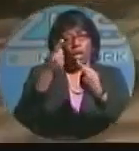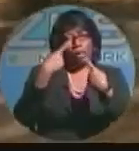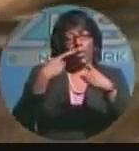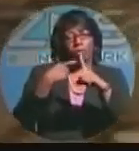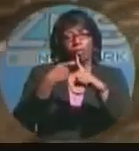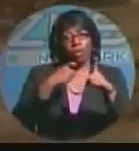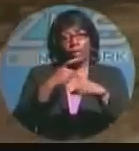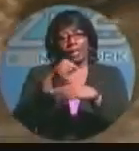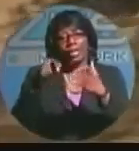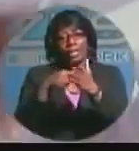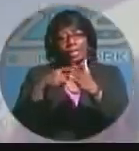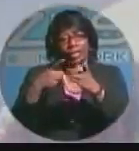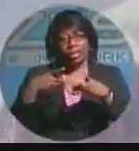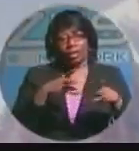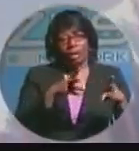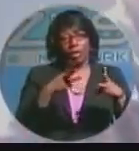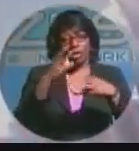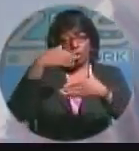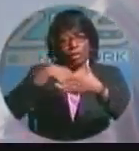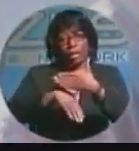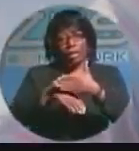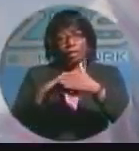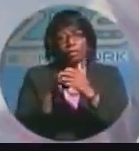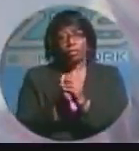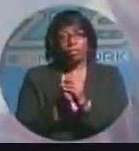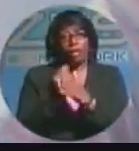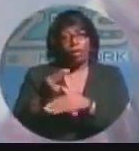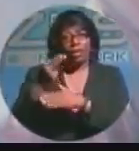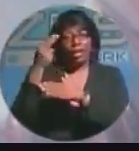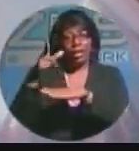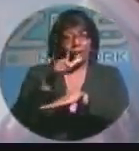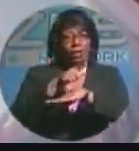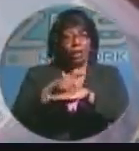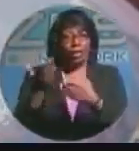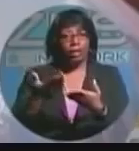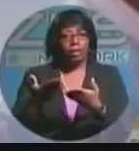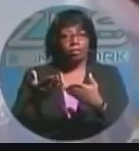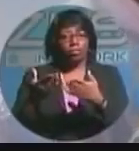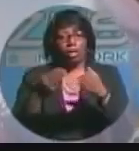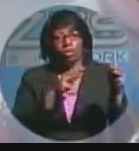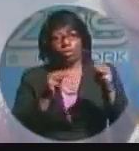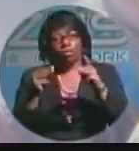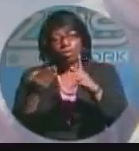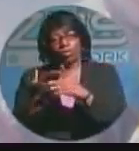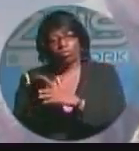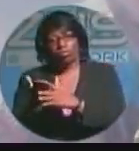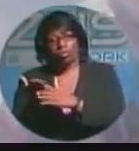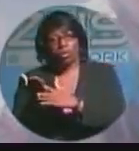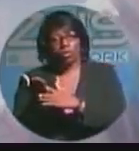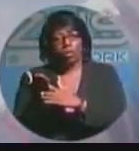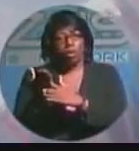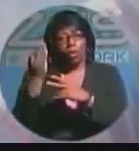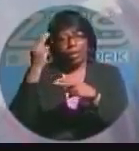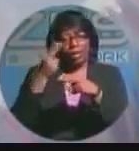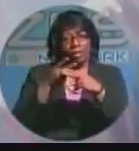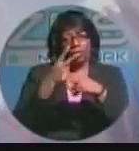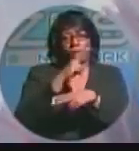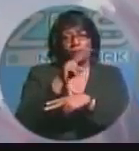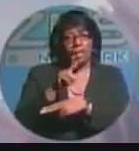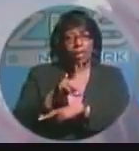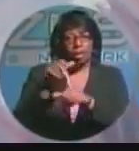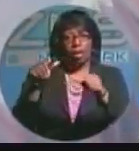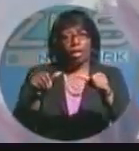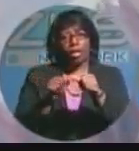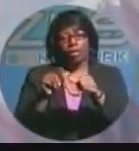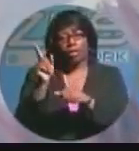this direction goes in, and even though there's higher land here. And so as we move around, we're identifying areas